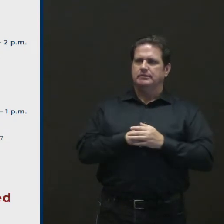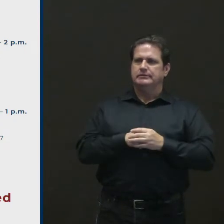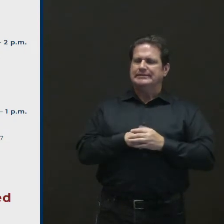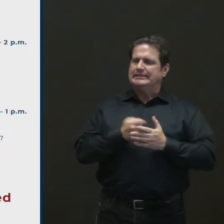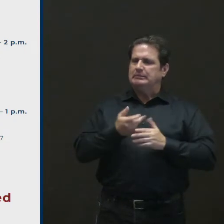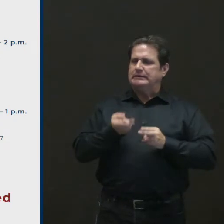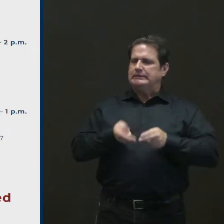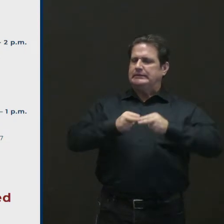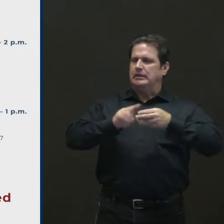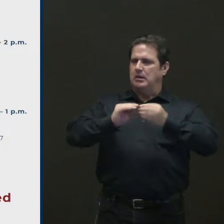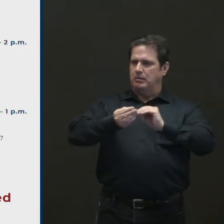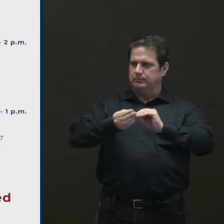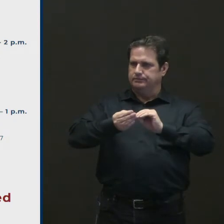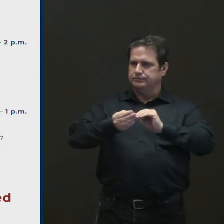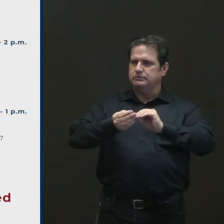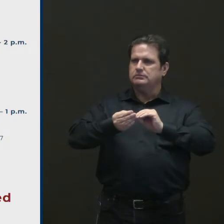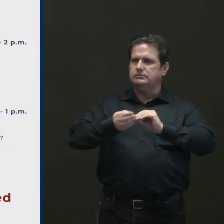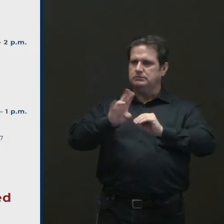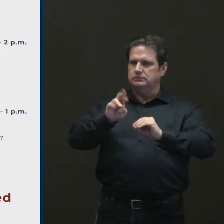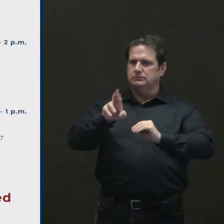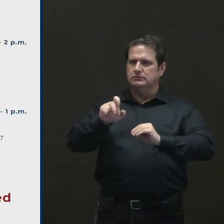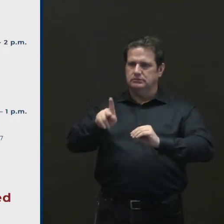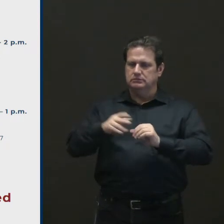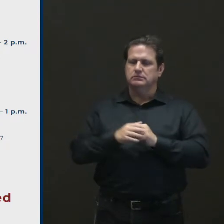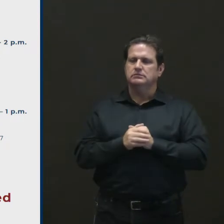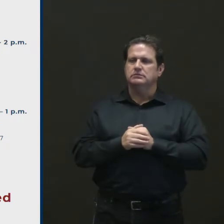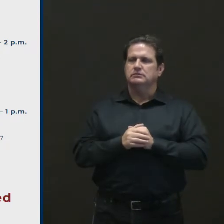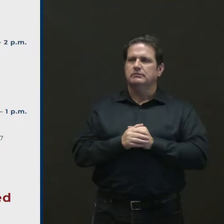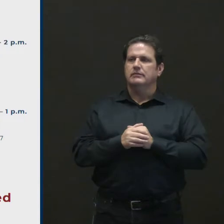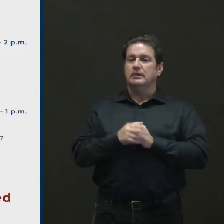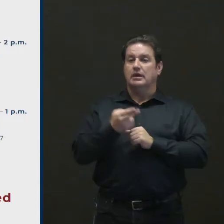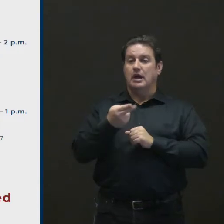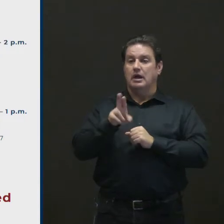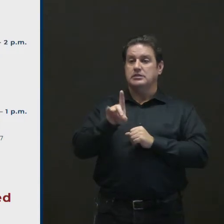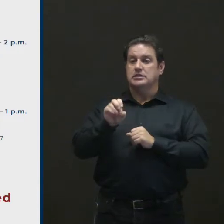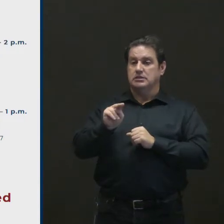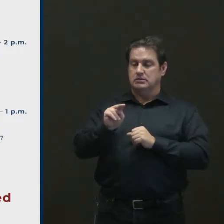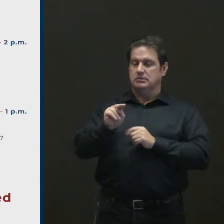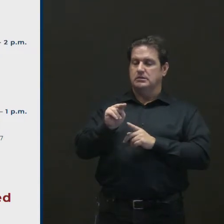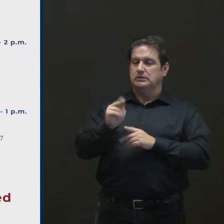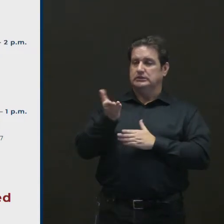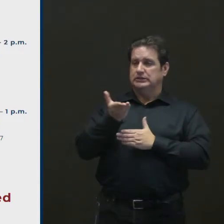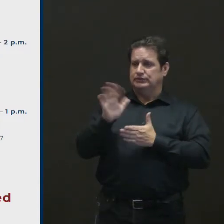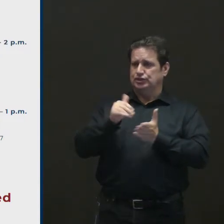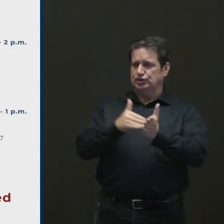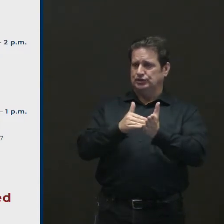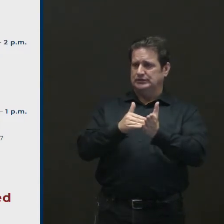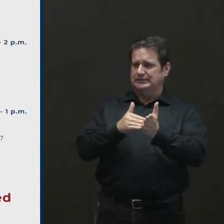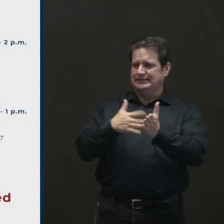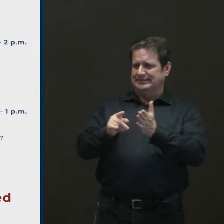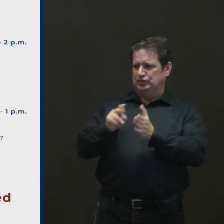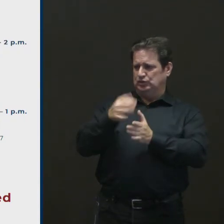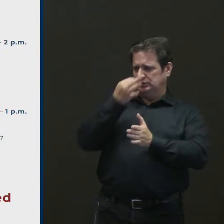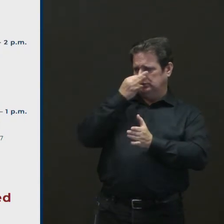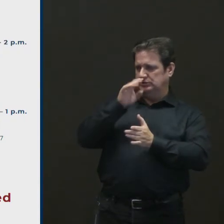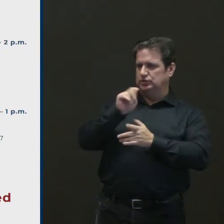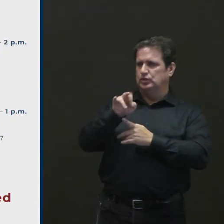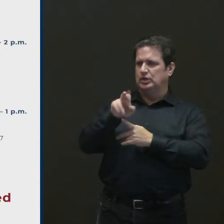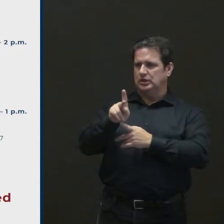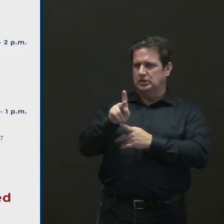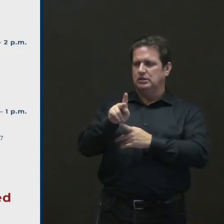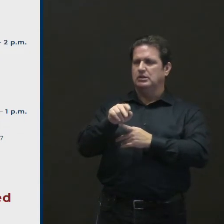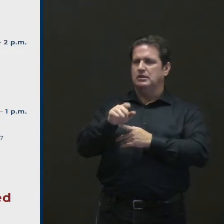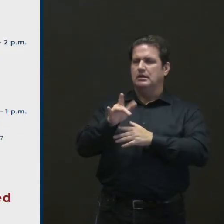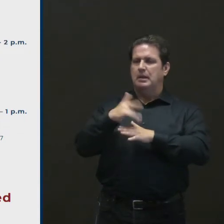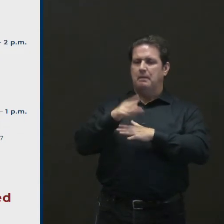bit of increase there with the university back in session. We have the Hudson Service Center that's right outside Newark that is available